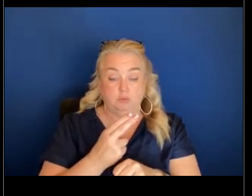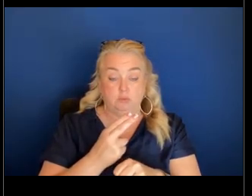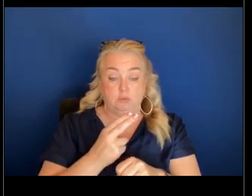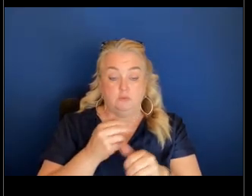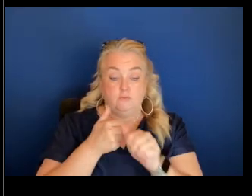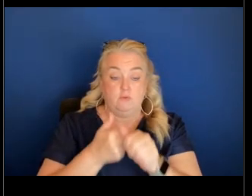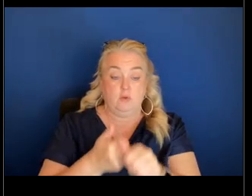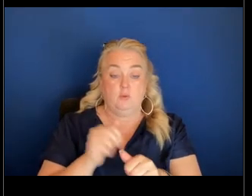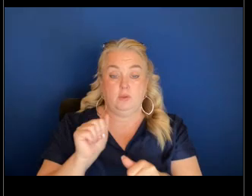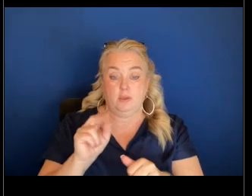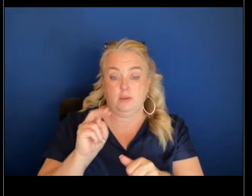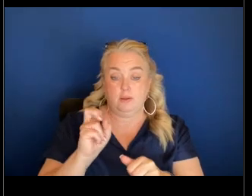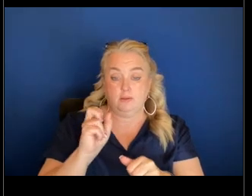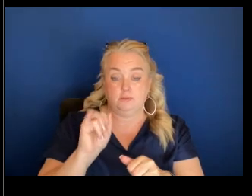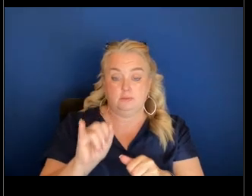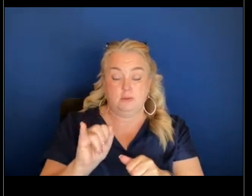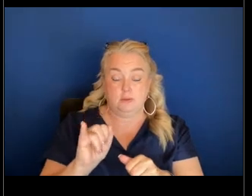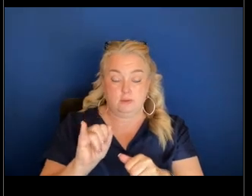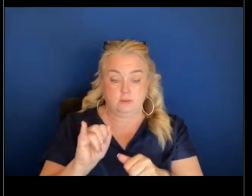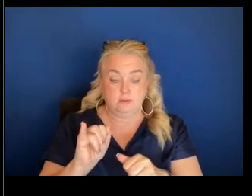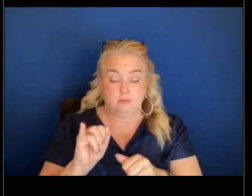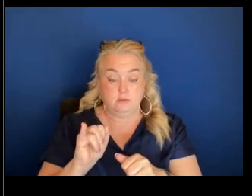ANSI compliant reach ranges.